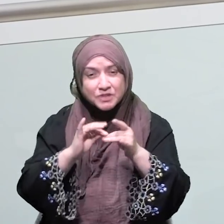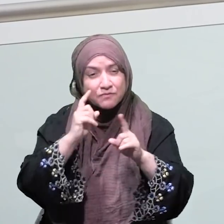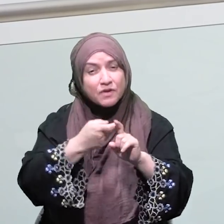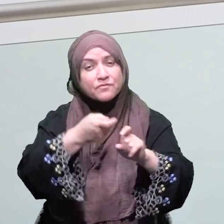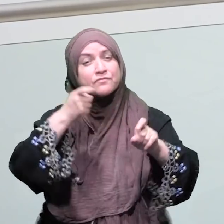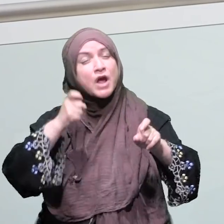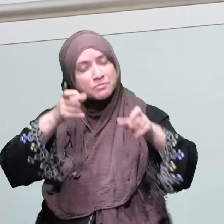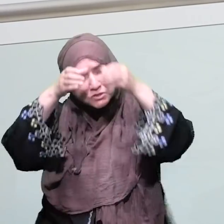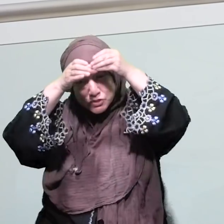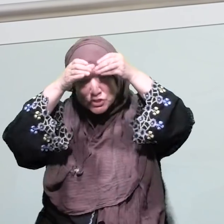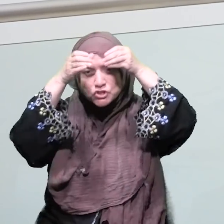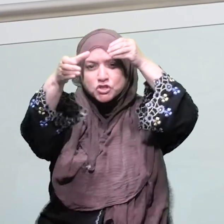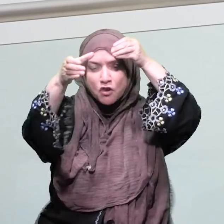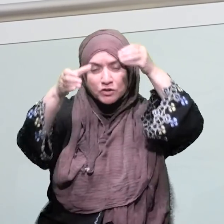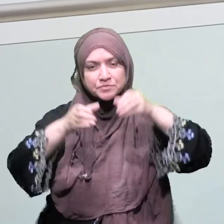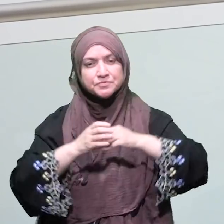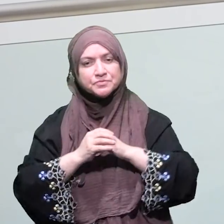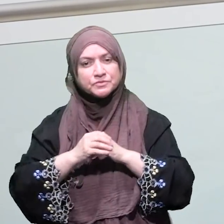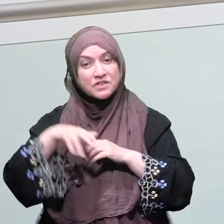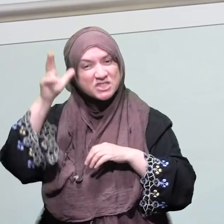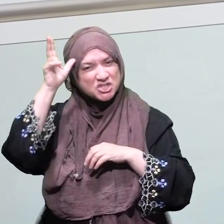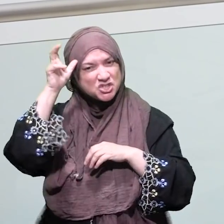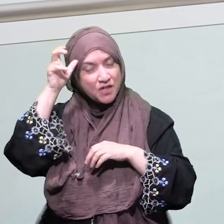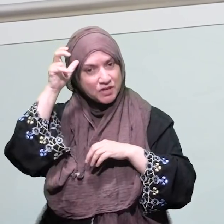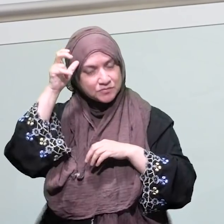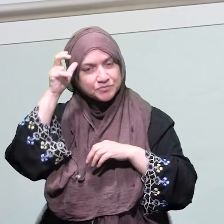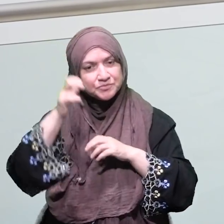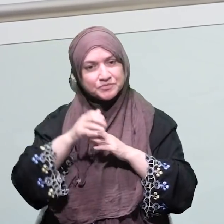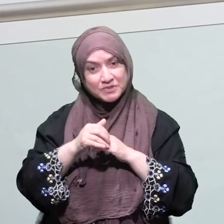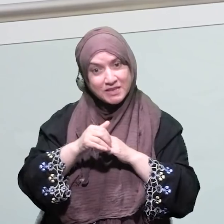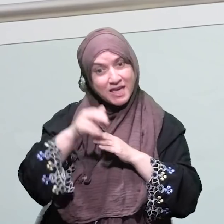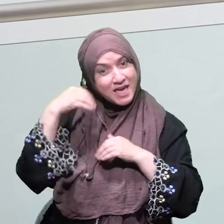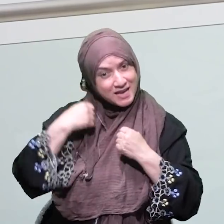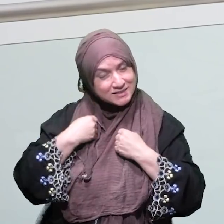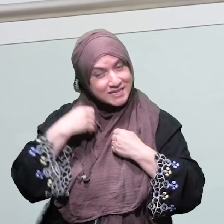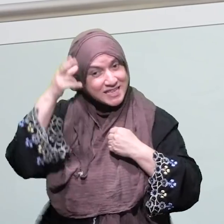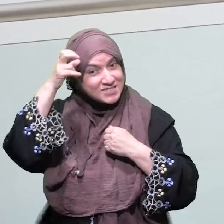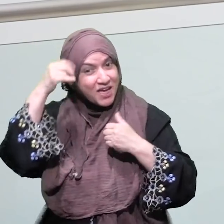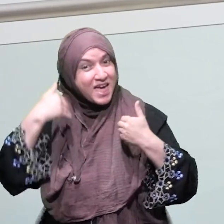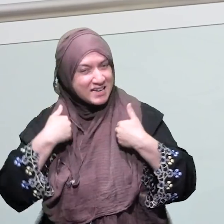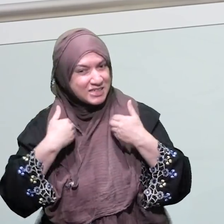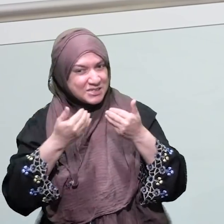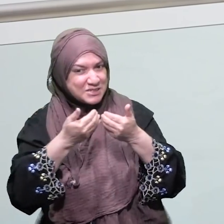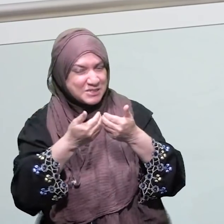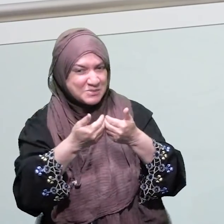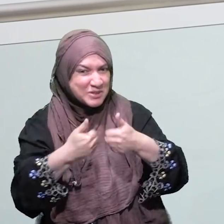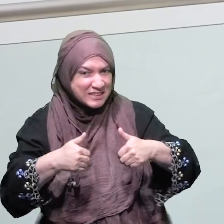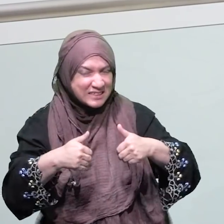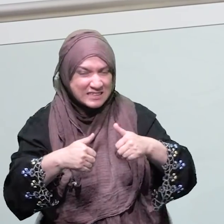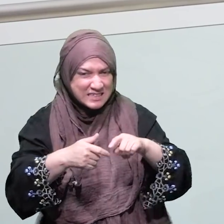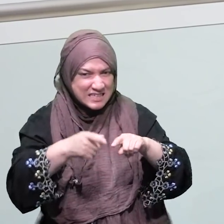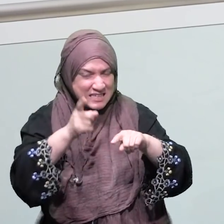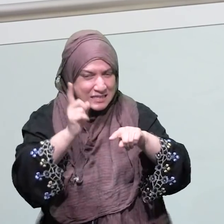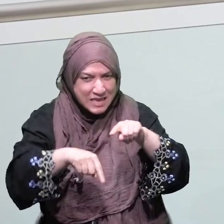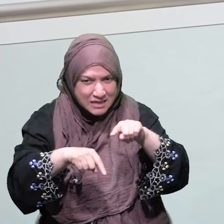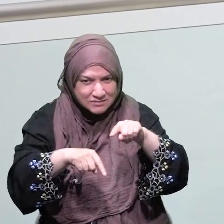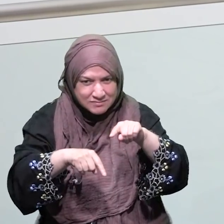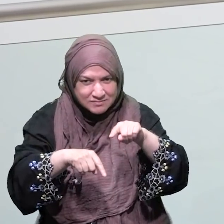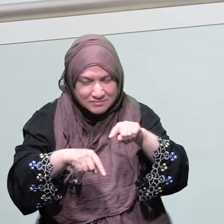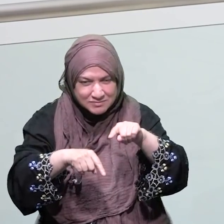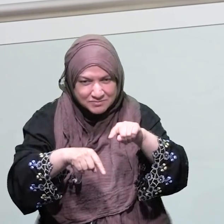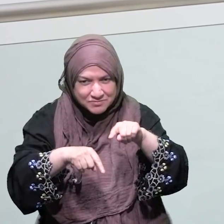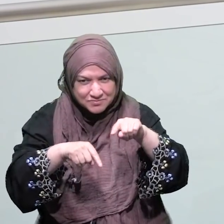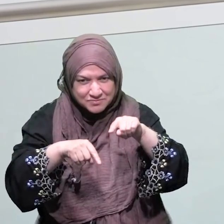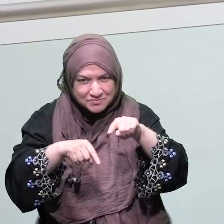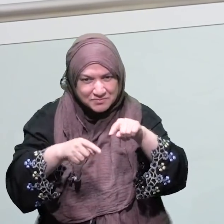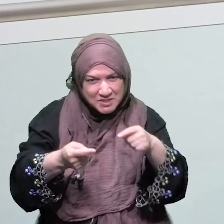once Ramadan comes. So what that means is, imagine being a prisoner whose sole purpose is to ruin someone,